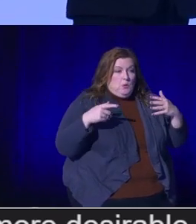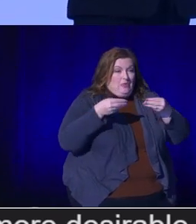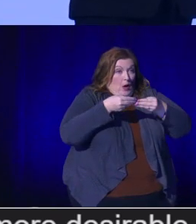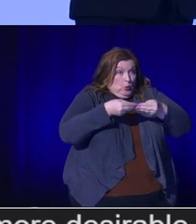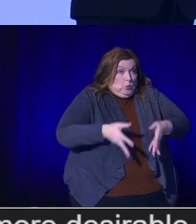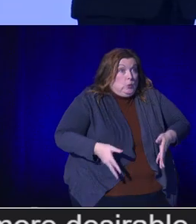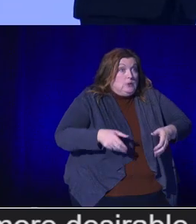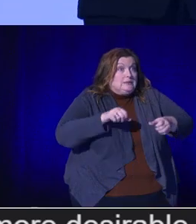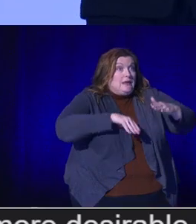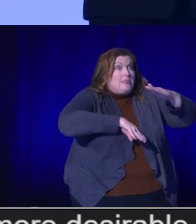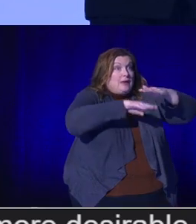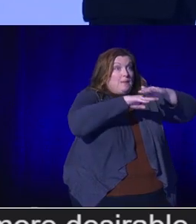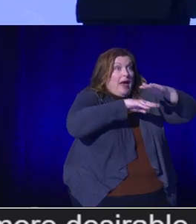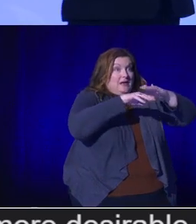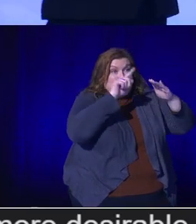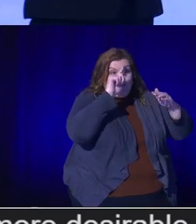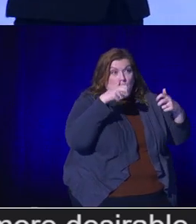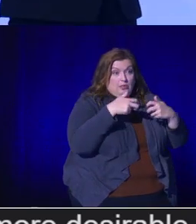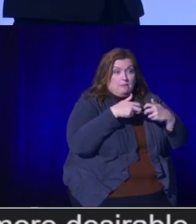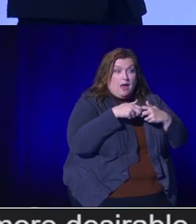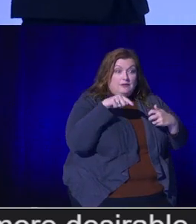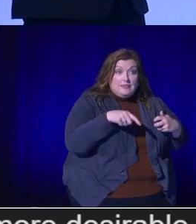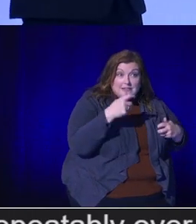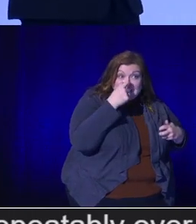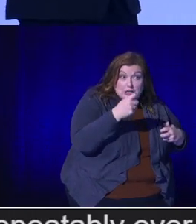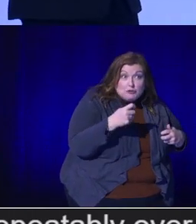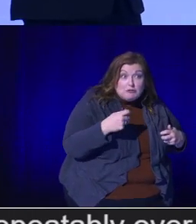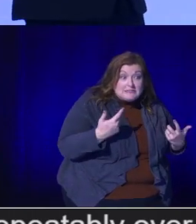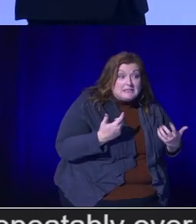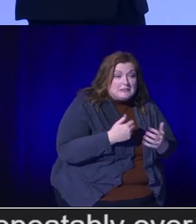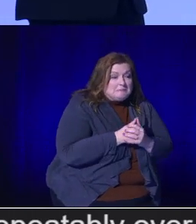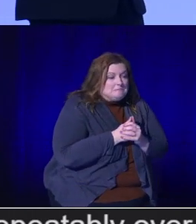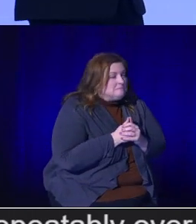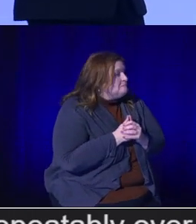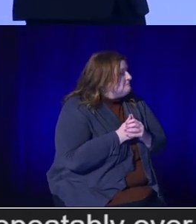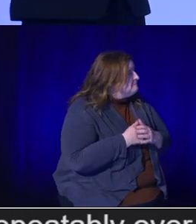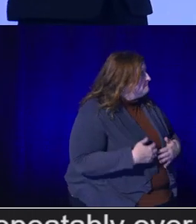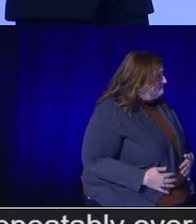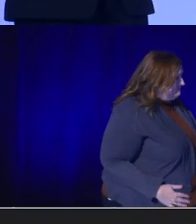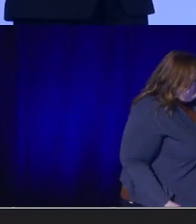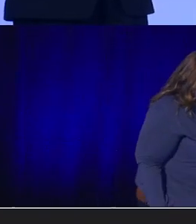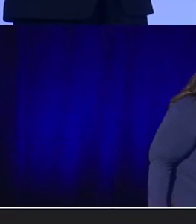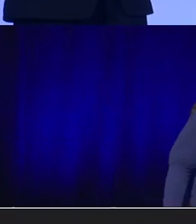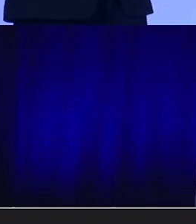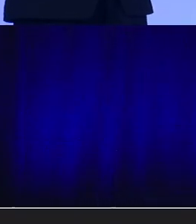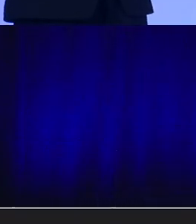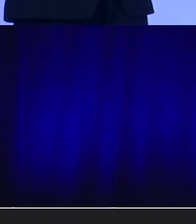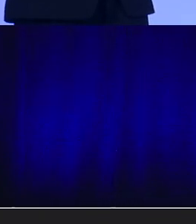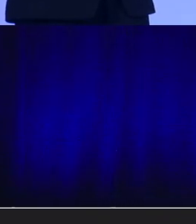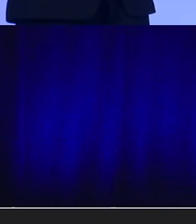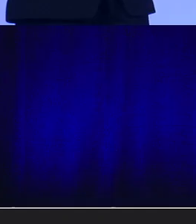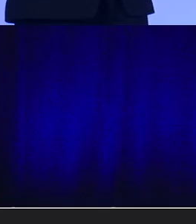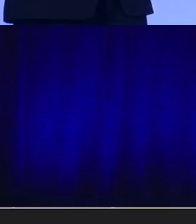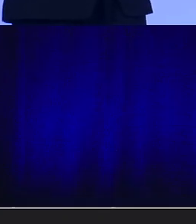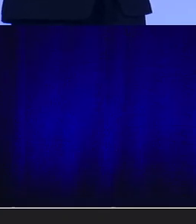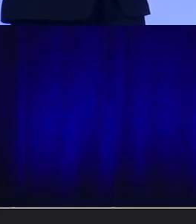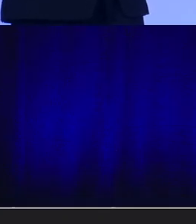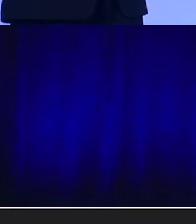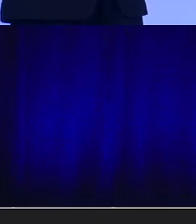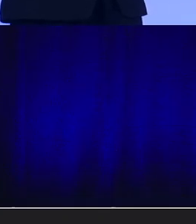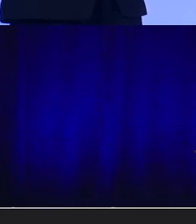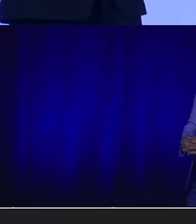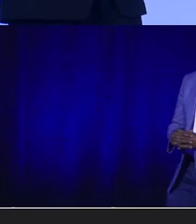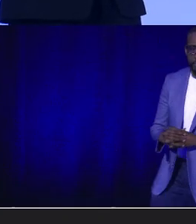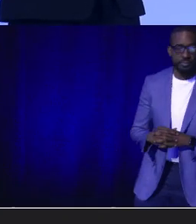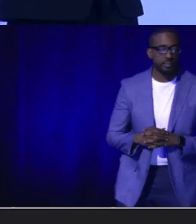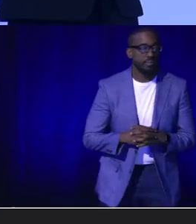losing capacity. So this is really interesting. In this case, we're actually allowing the positive electrode or the lithium source